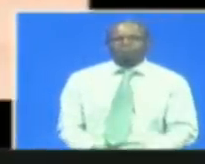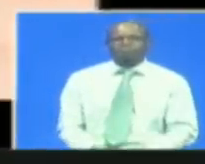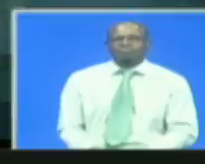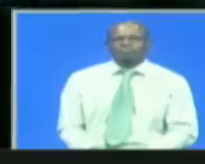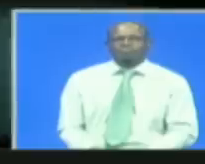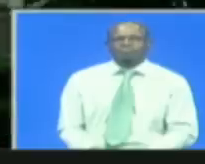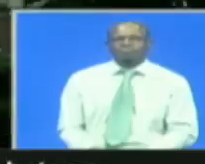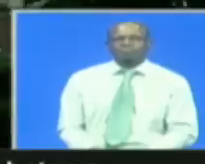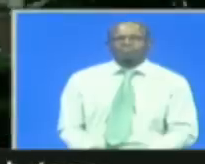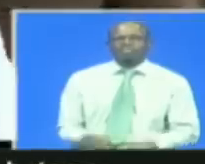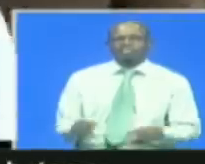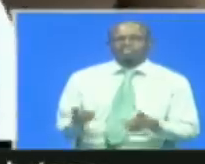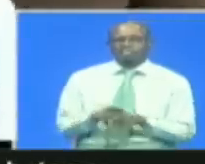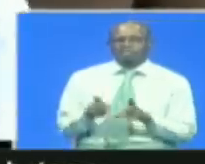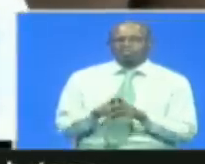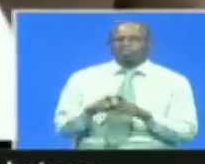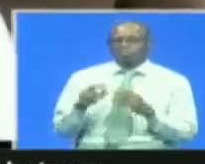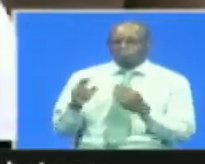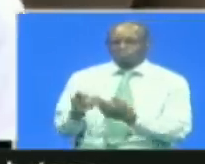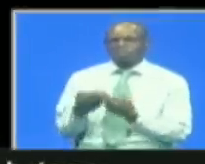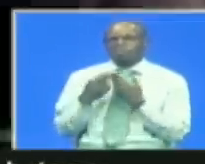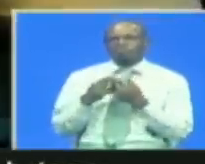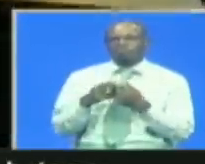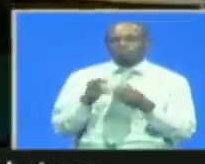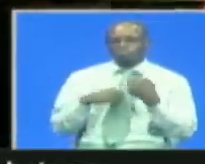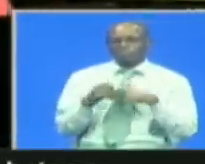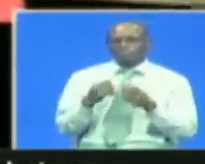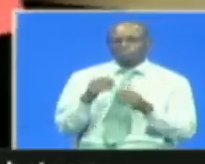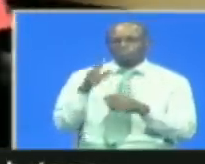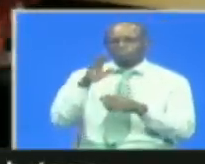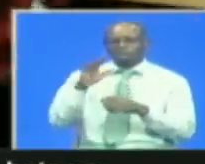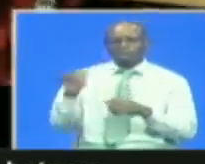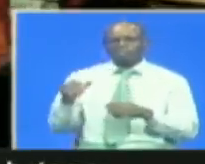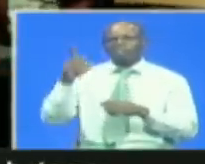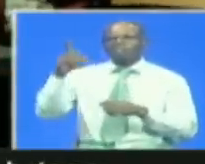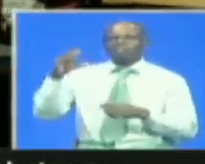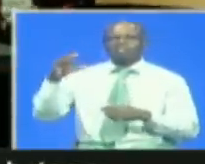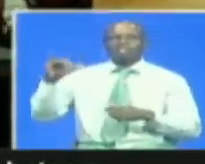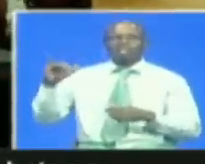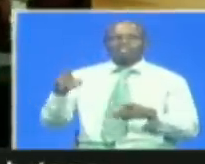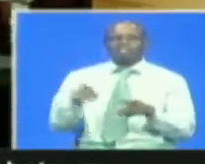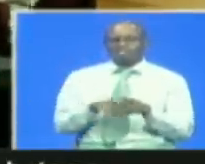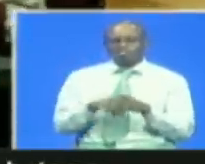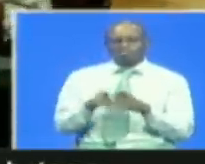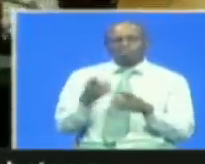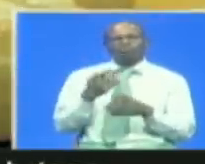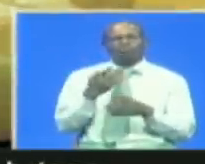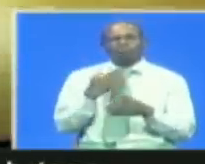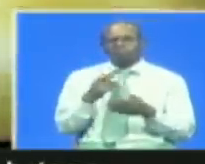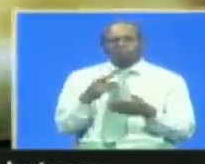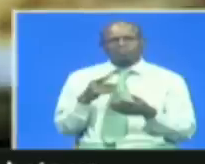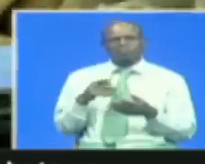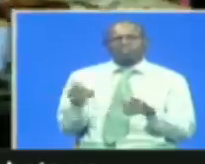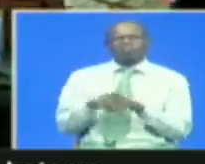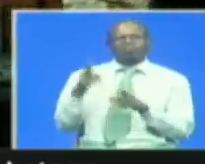A rescue operation by the DCI Child Protection Unit. You've taken him? Are you kidding me? You've just taken